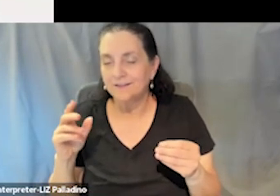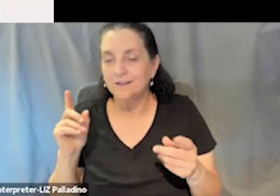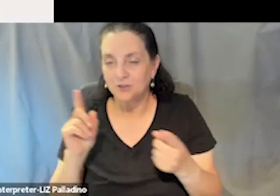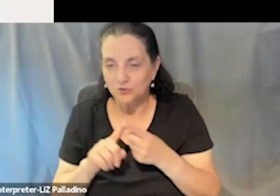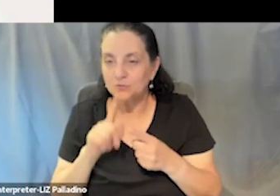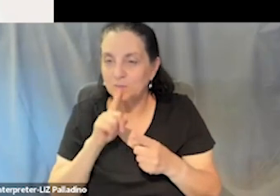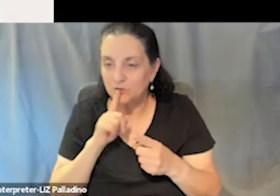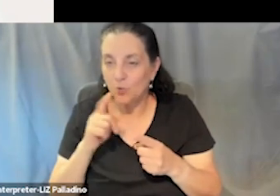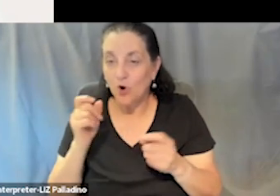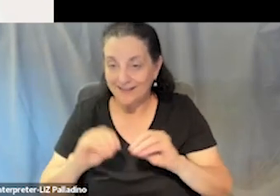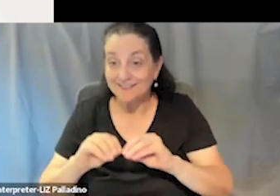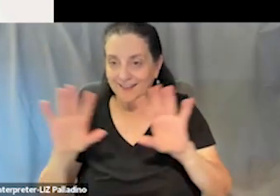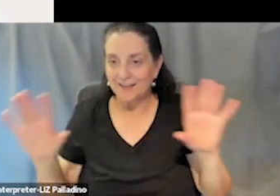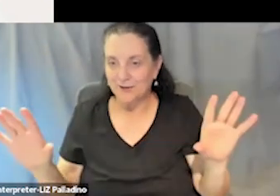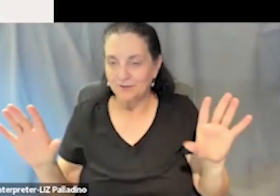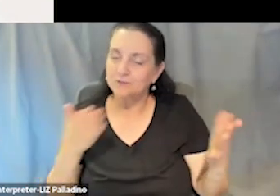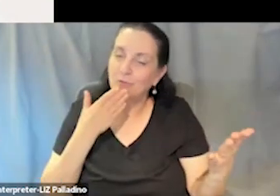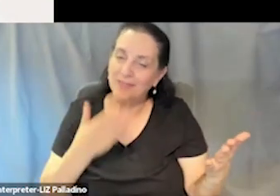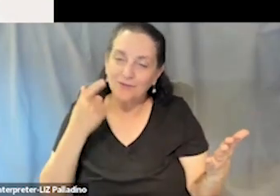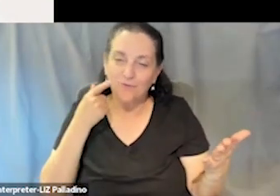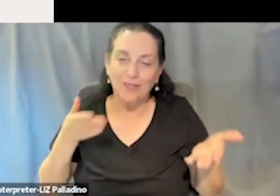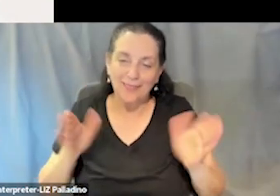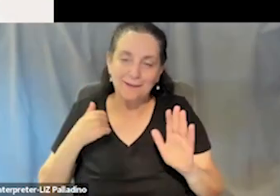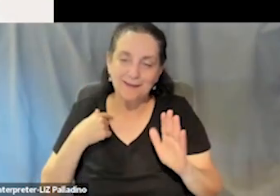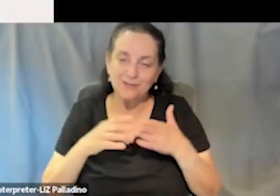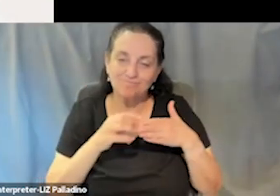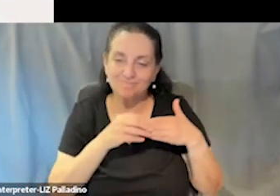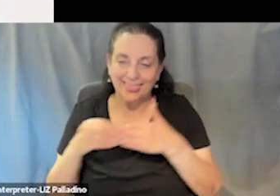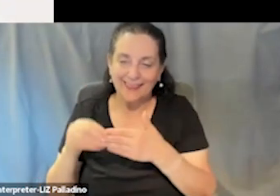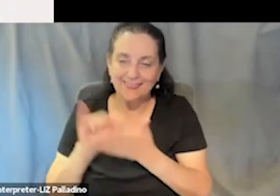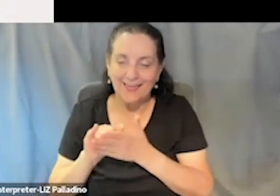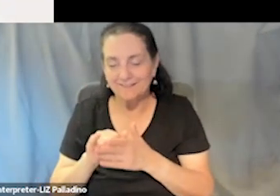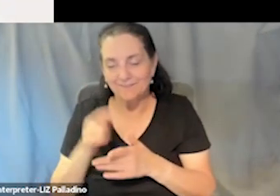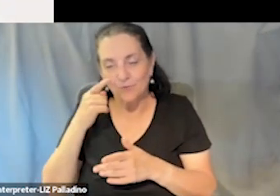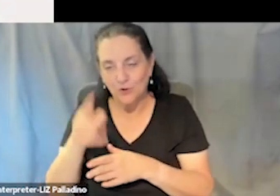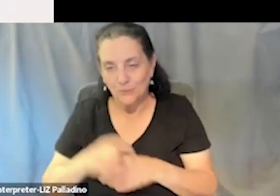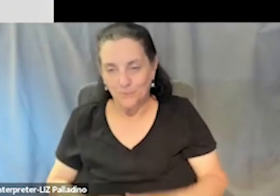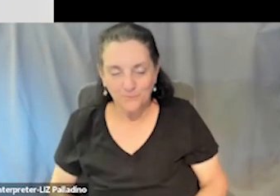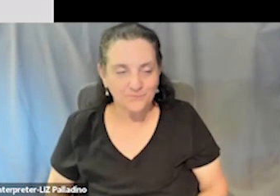impactful. So thank you for letting me walk you through that. We'll go to the next slide, please.